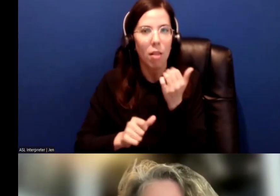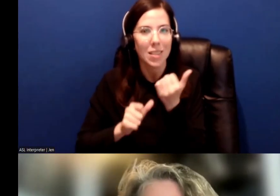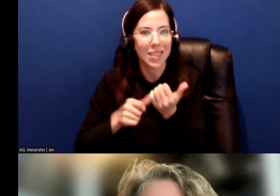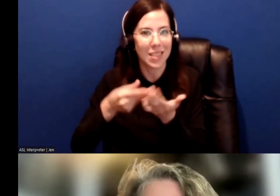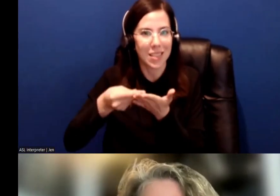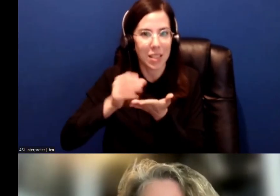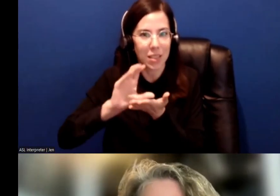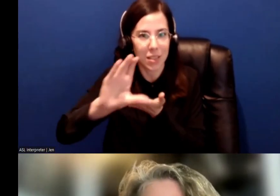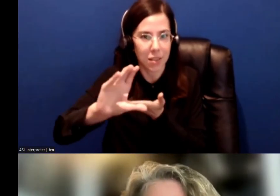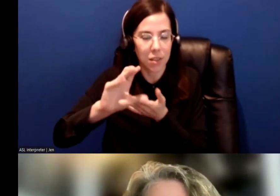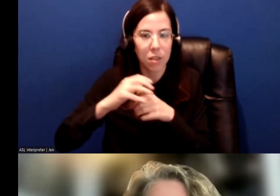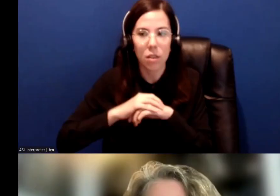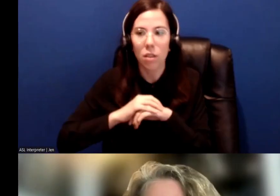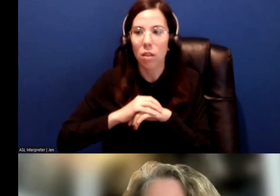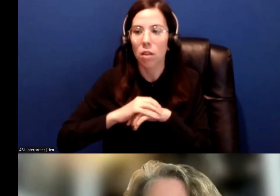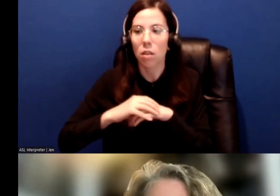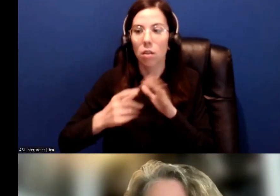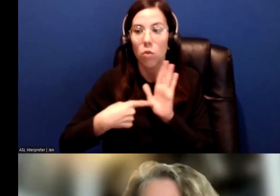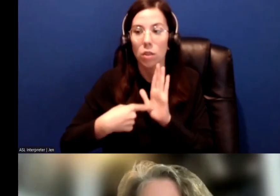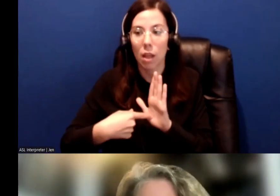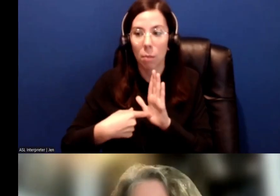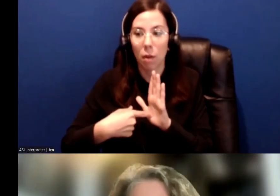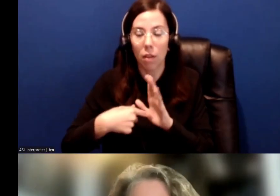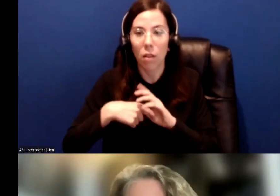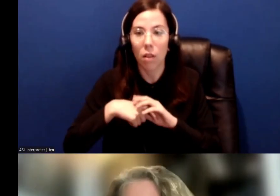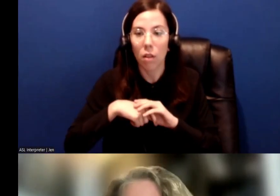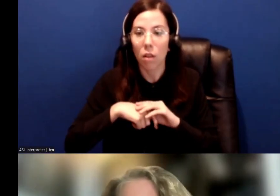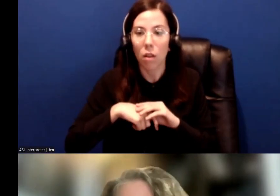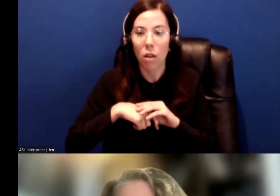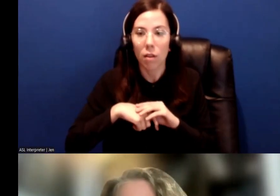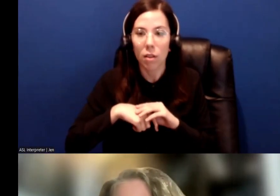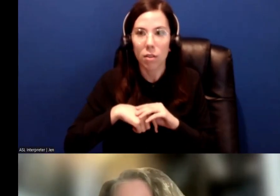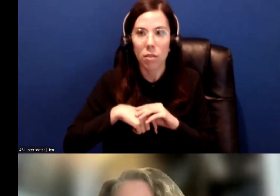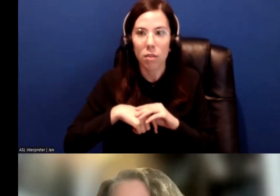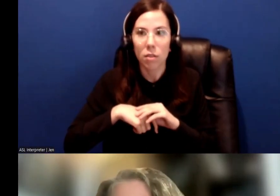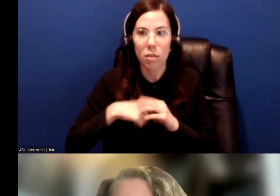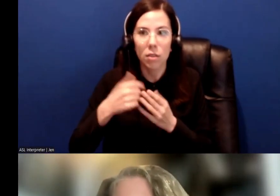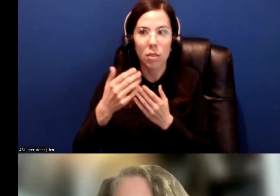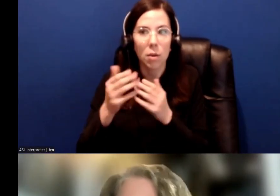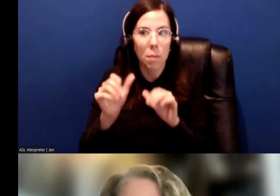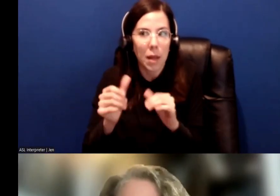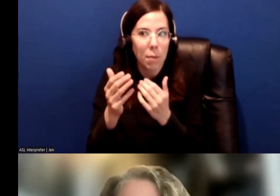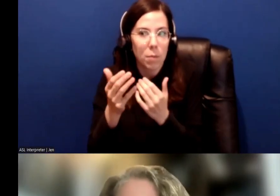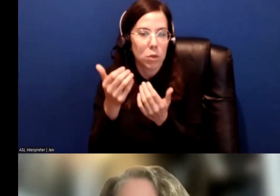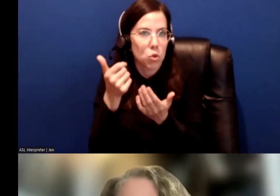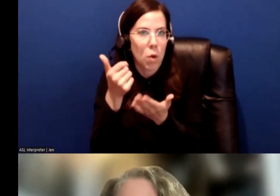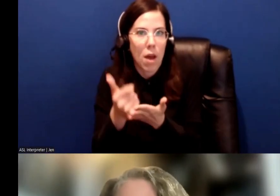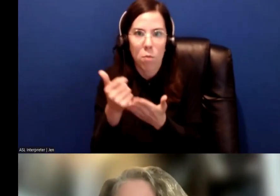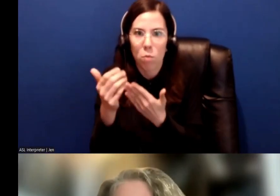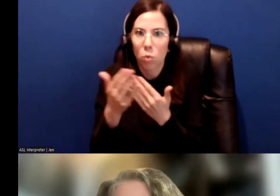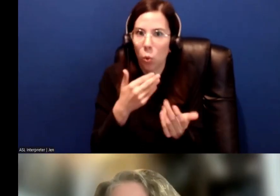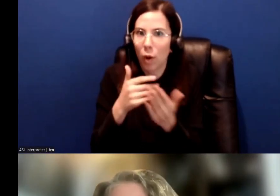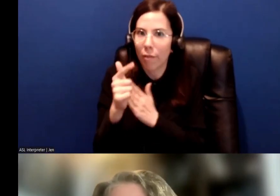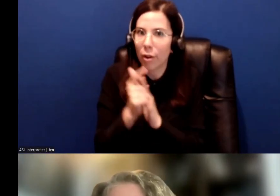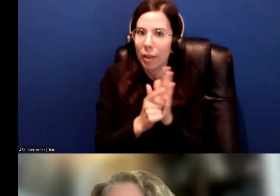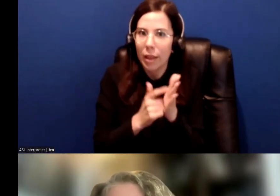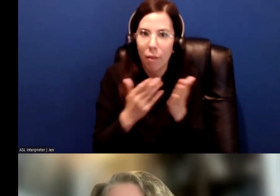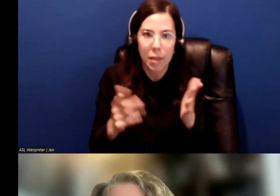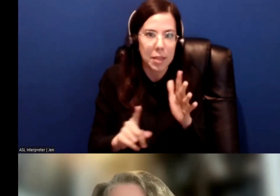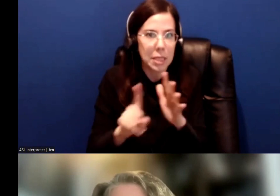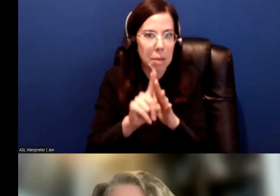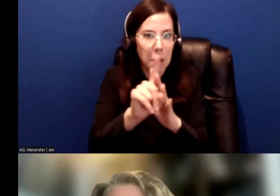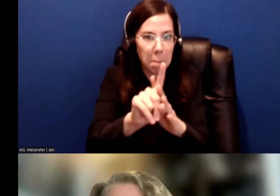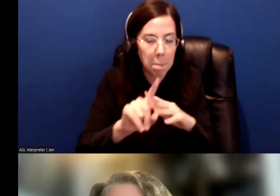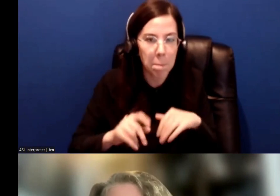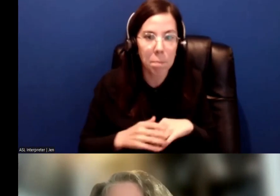like being able to help them through what legal avenues that may be available. Usually